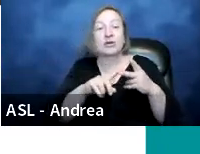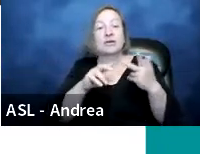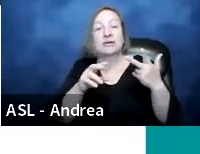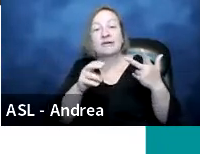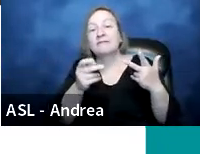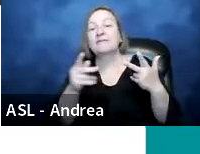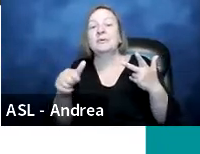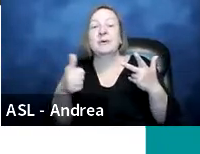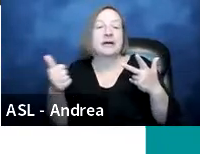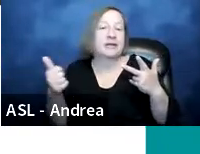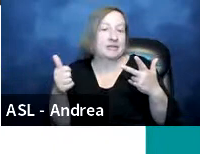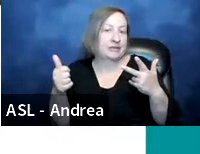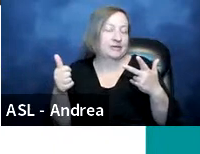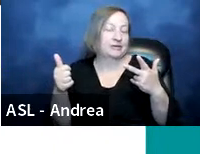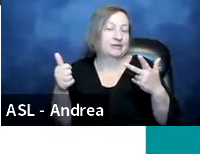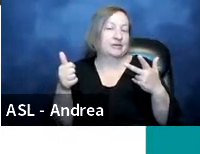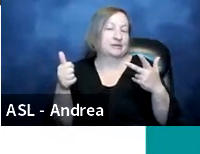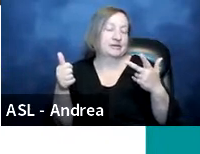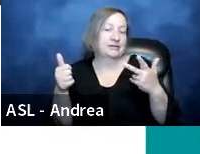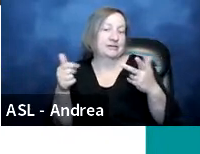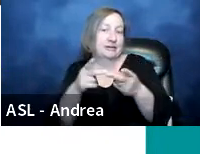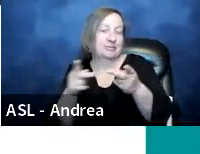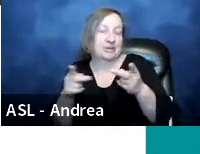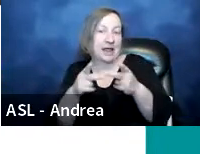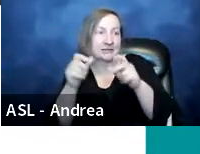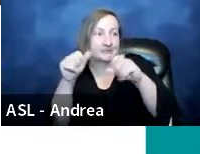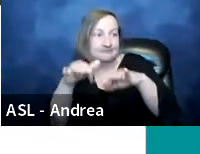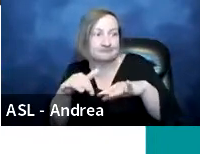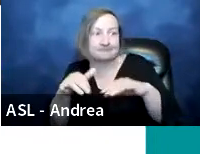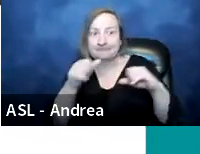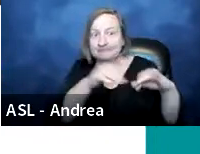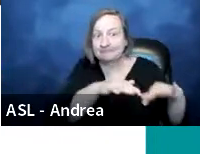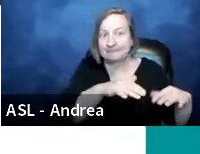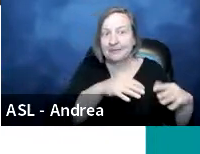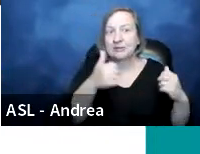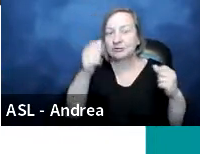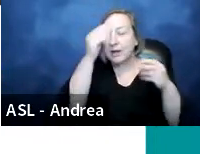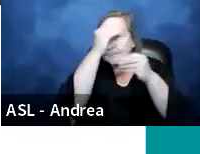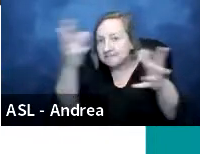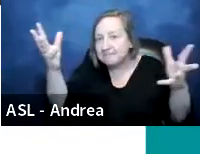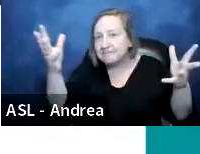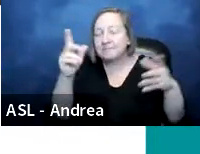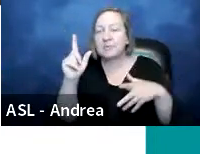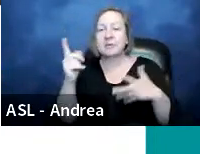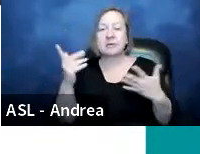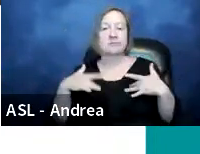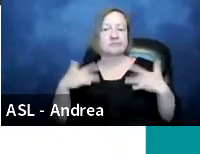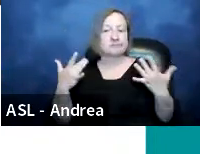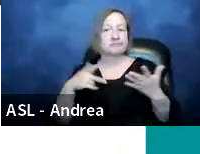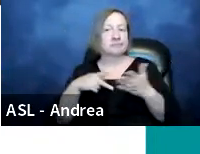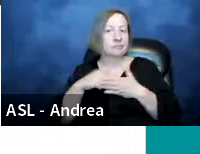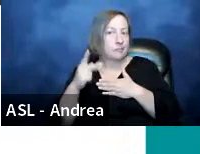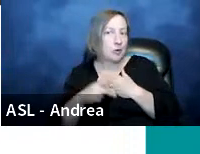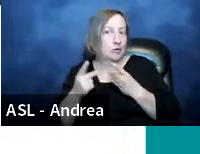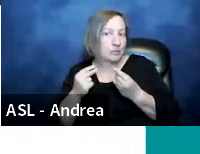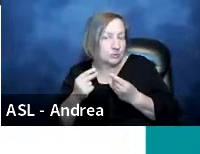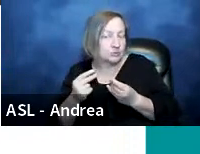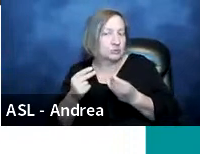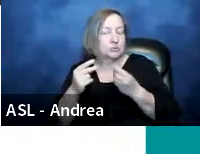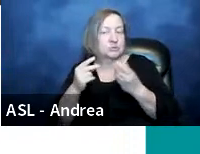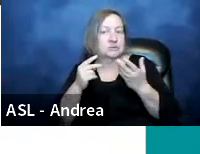other venues that just trying to get the word spread about where the program is at